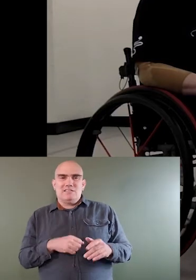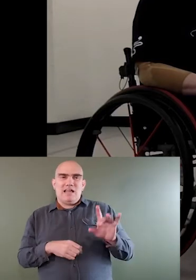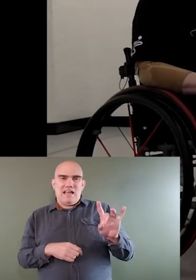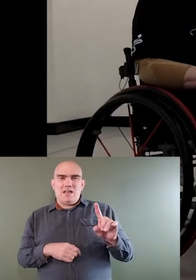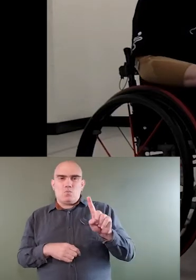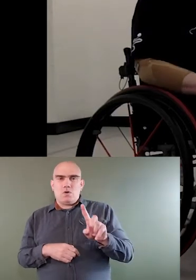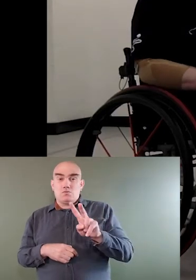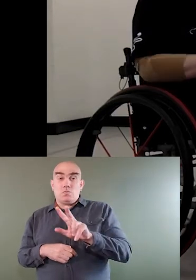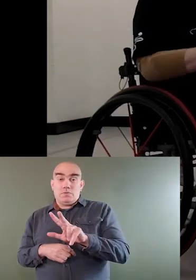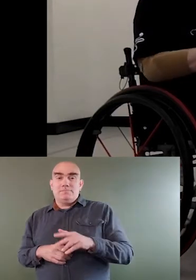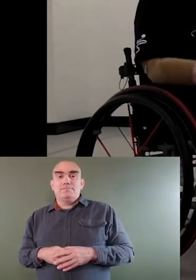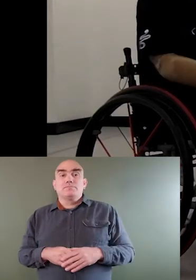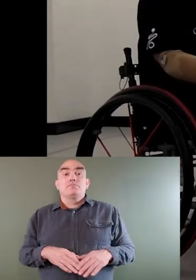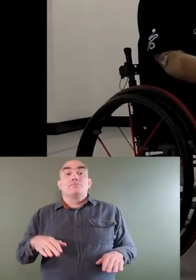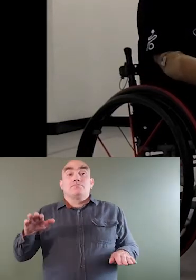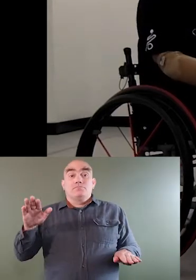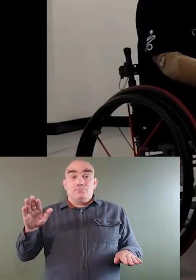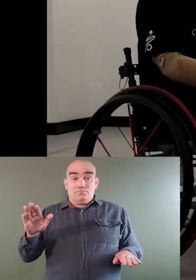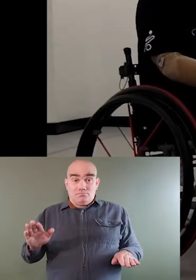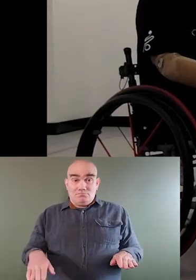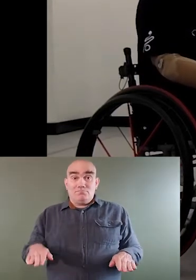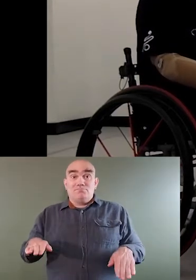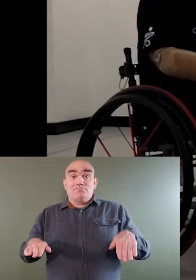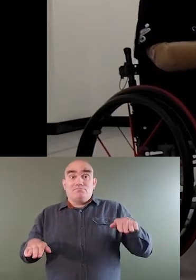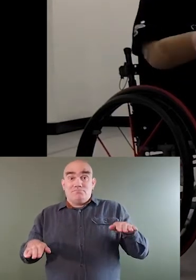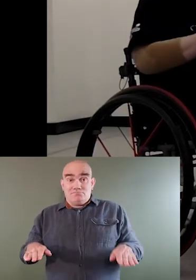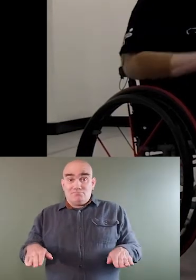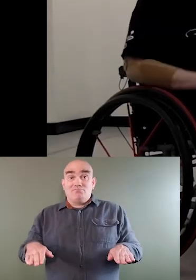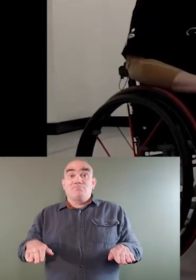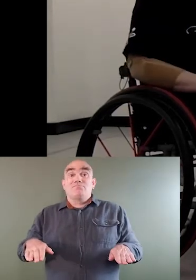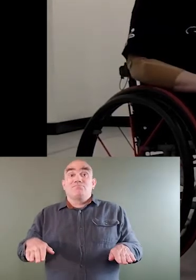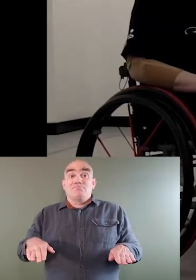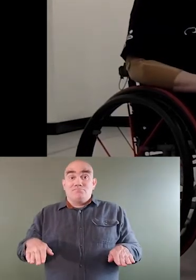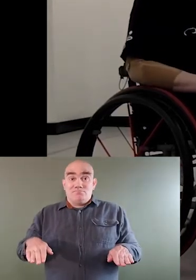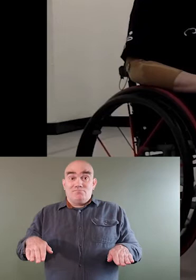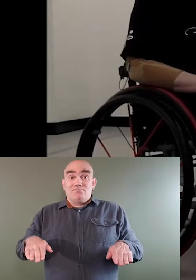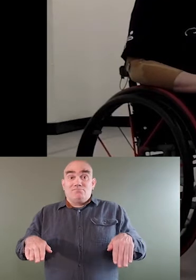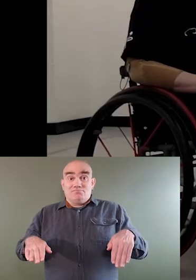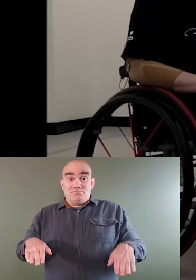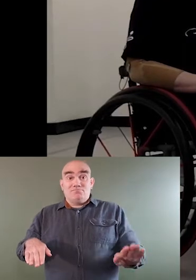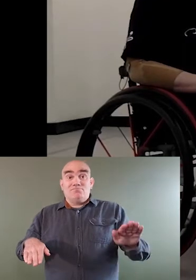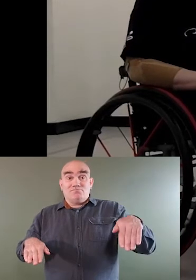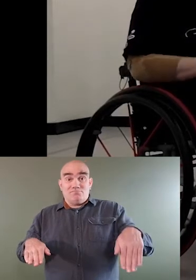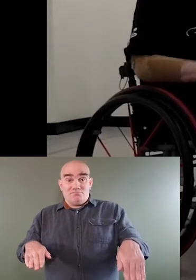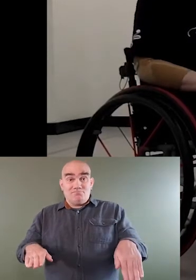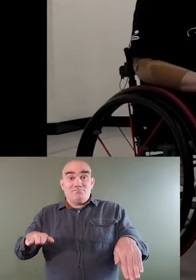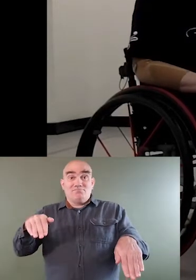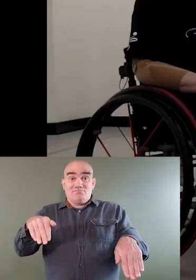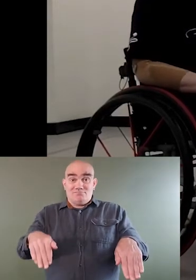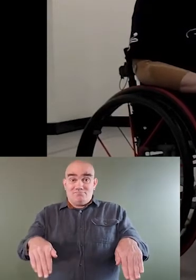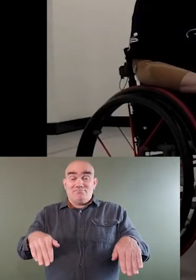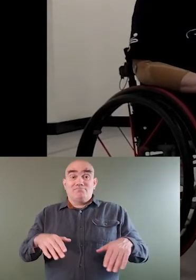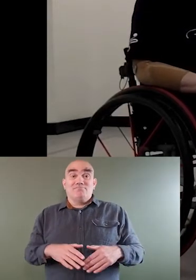as 8, 1, 2, and 3, and